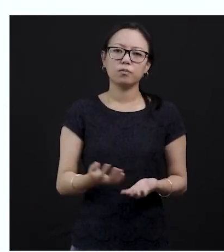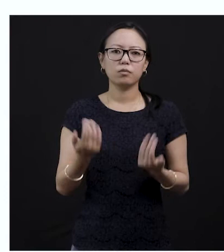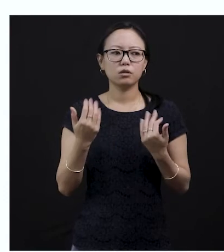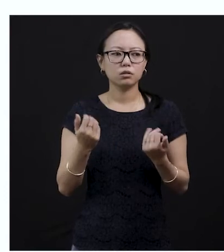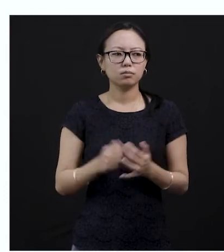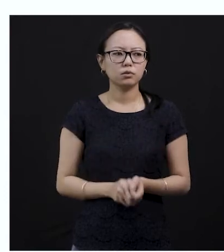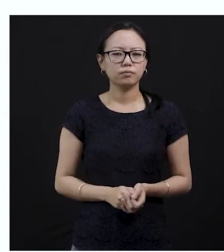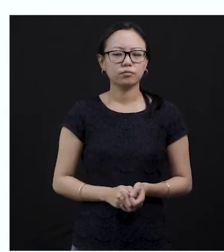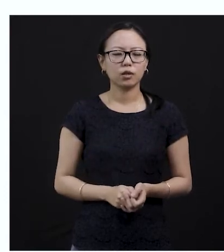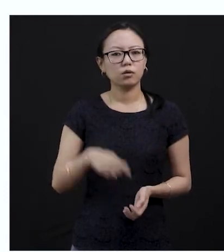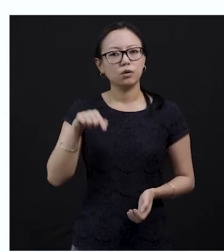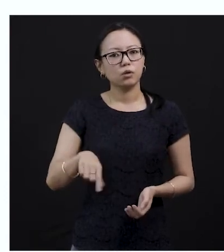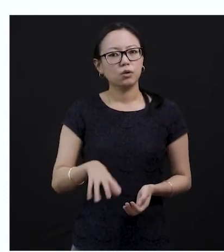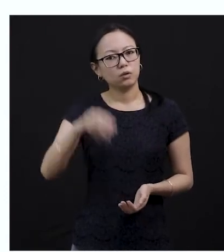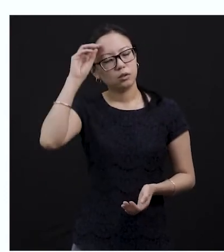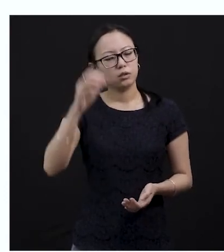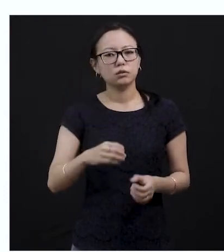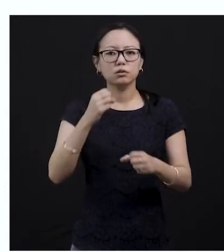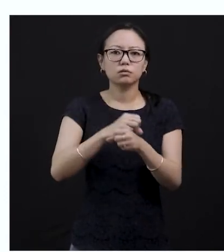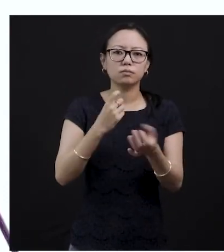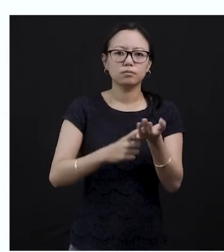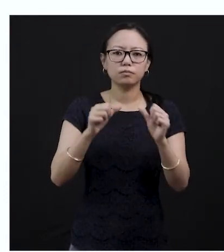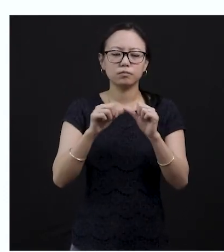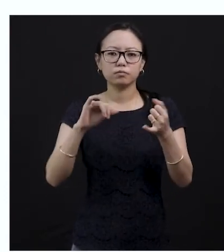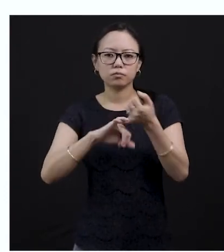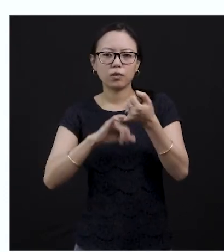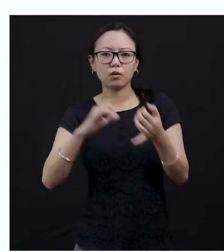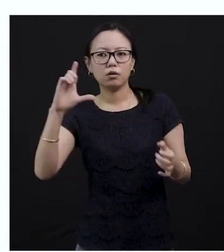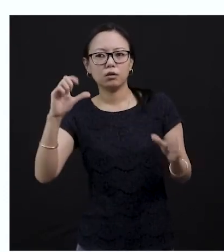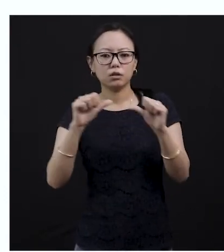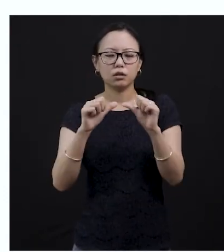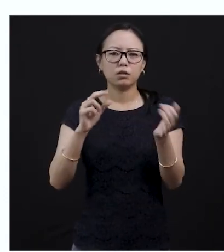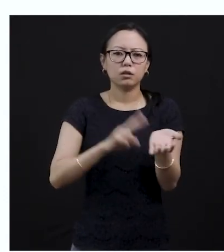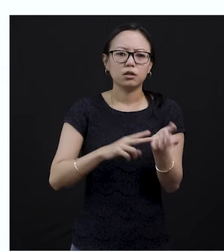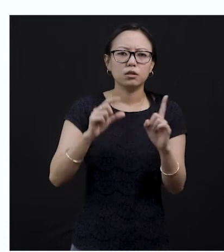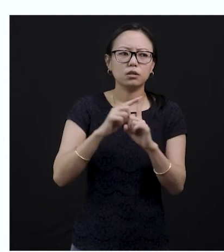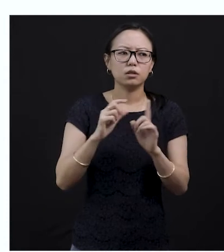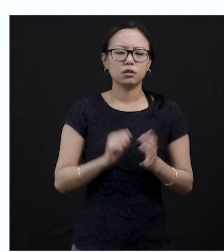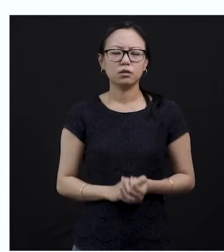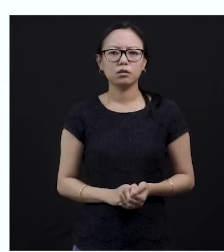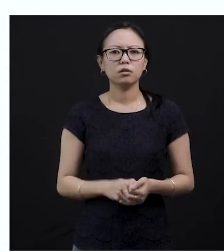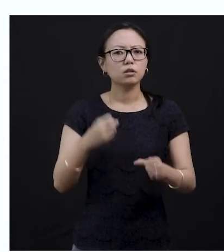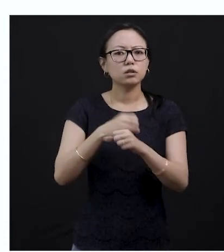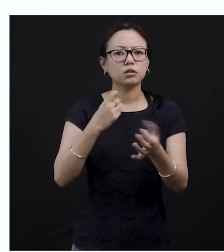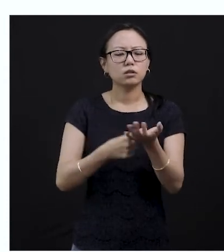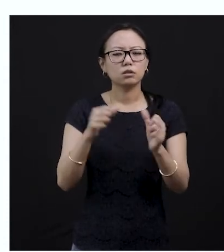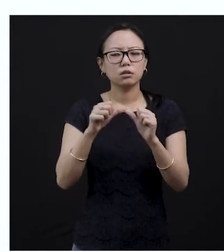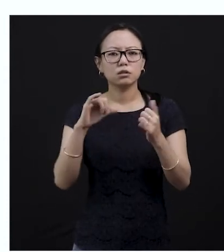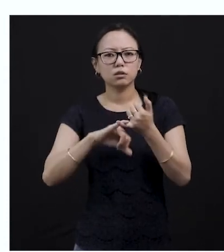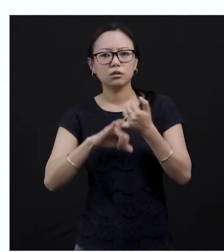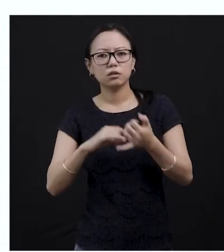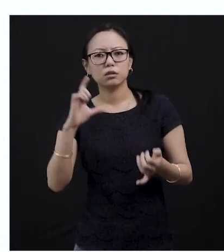Yes, a grassland, you know, children, a grassland is a place where there are only, you know, short shrubs and, you know,